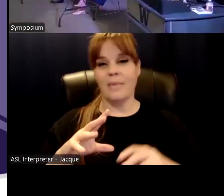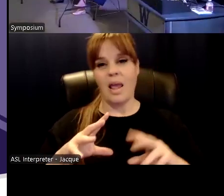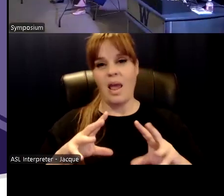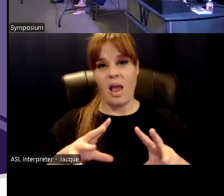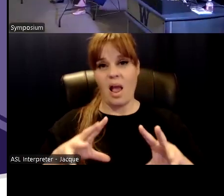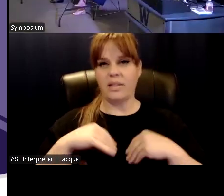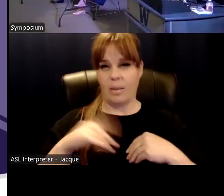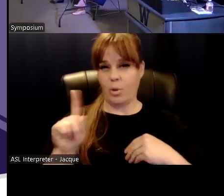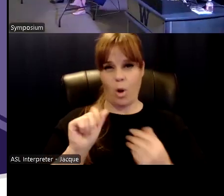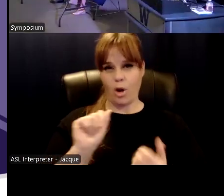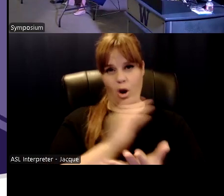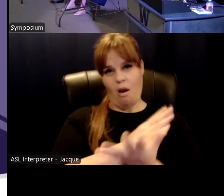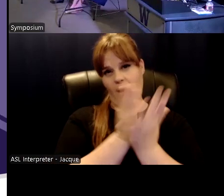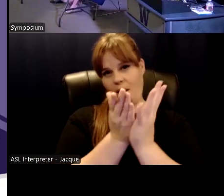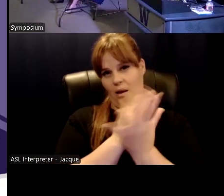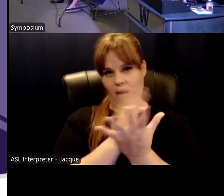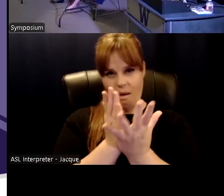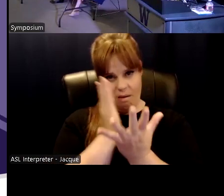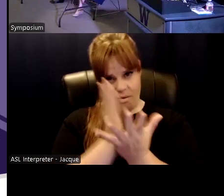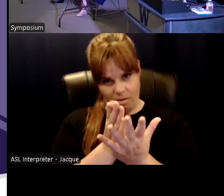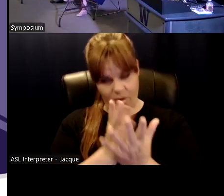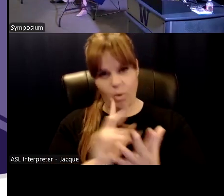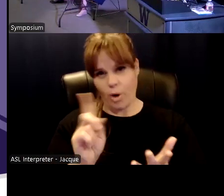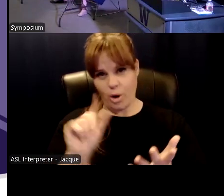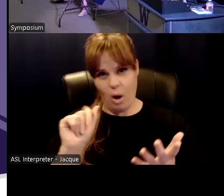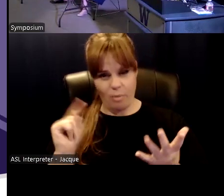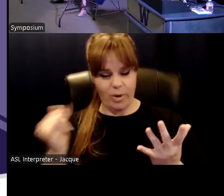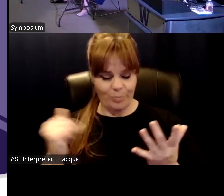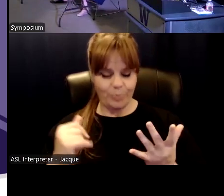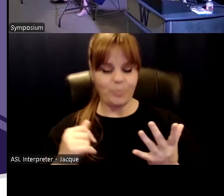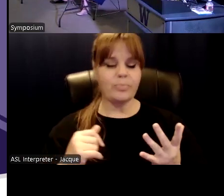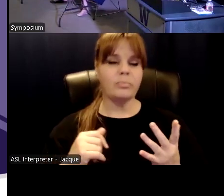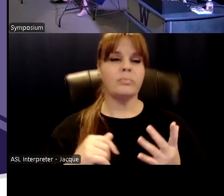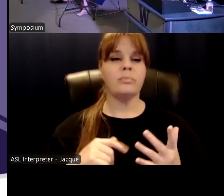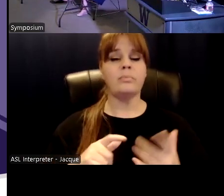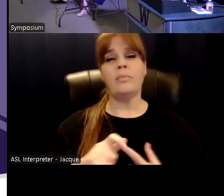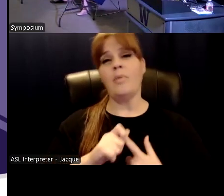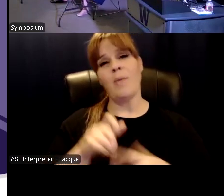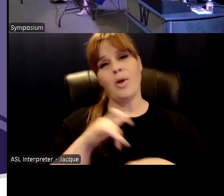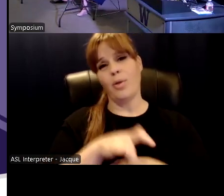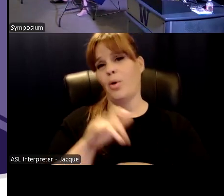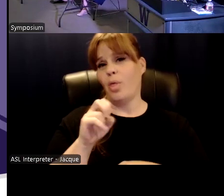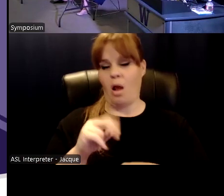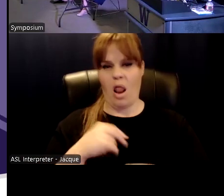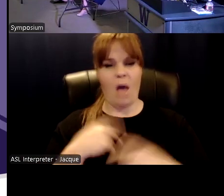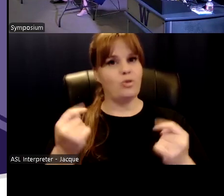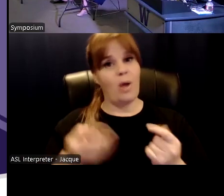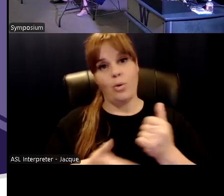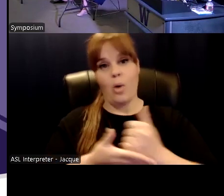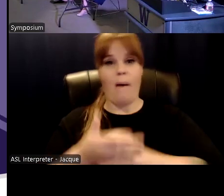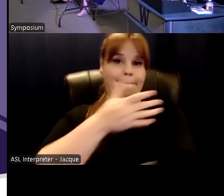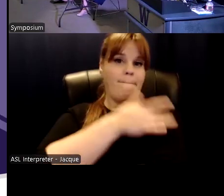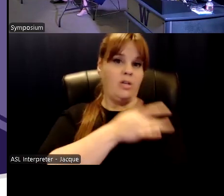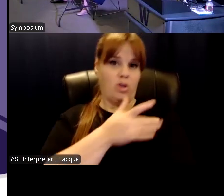I feel like, especially earlier on when I was working in this clinic, I was really trying to help patients get back to where they were